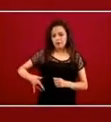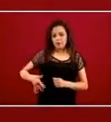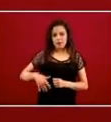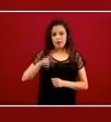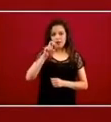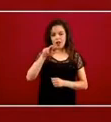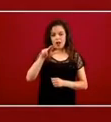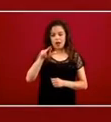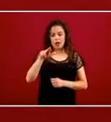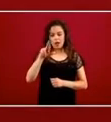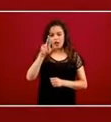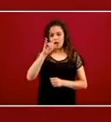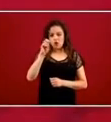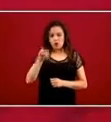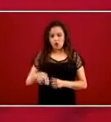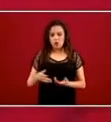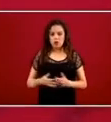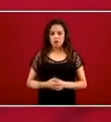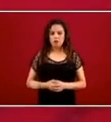cardiac disease, heart disease,